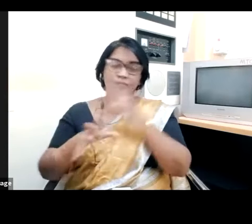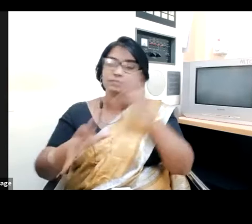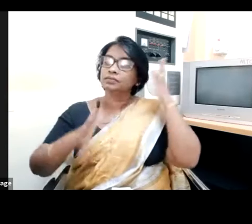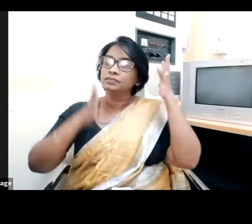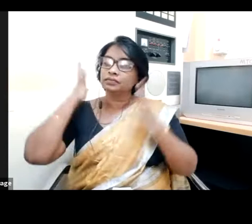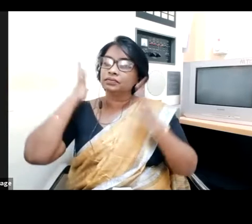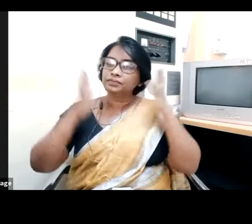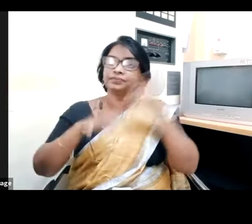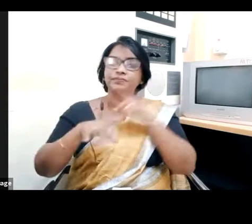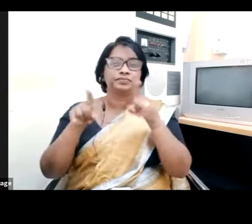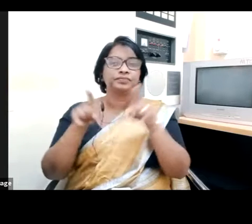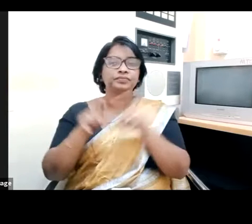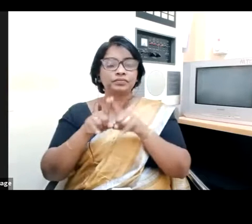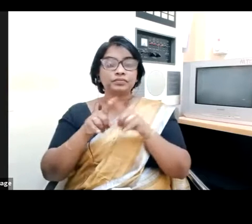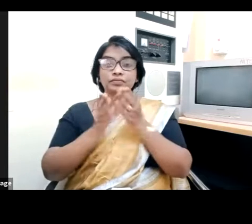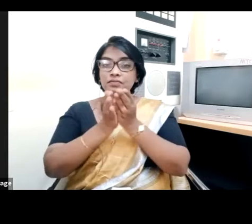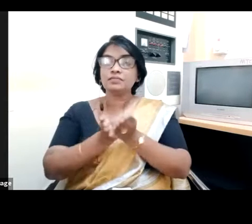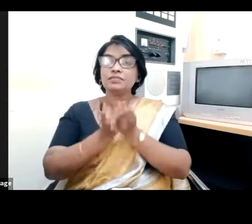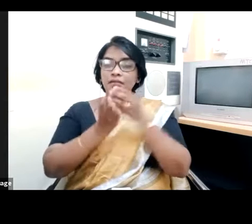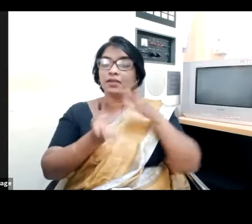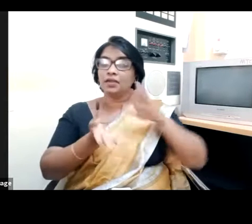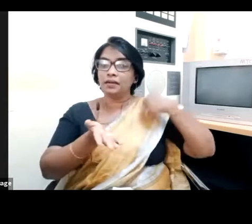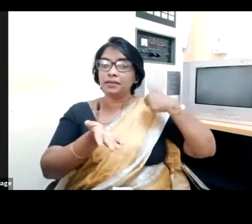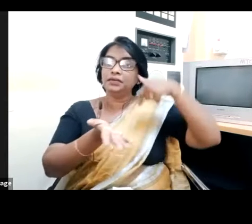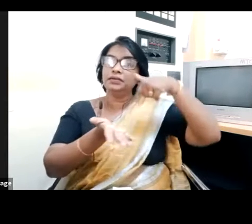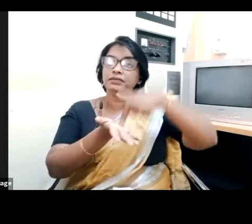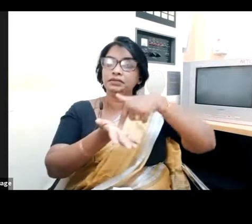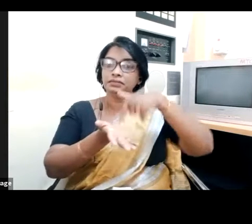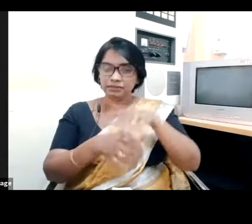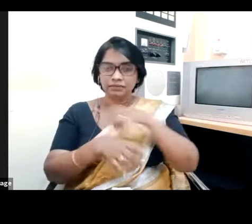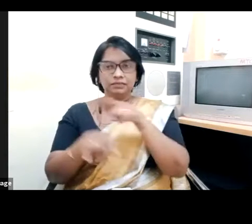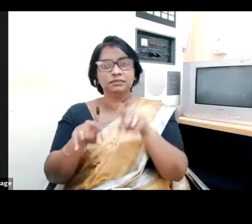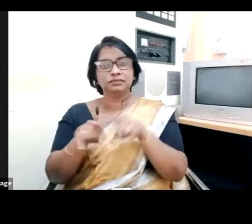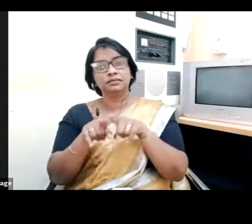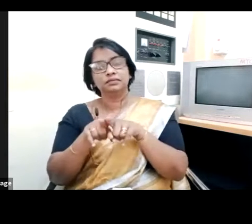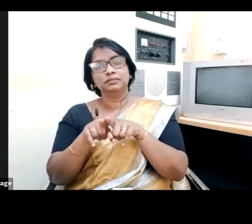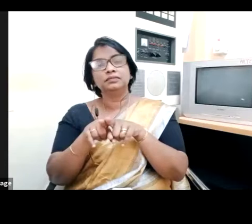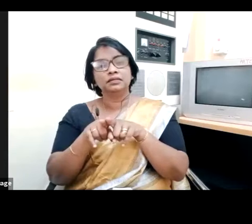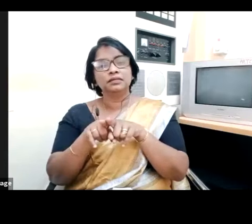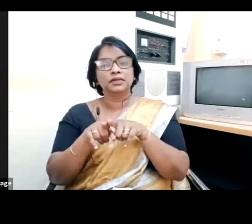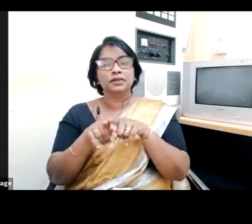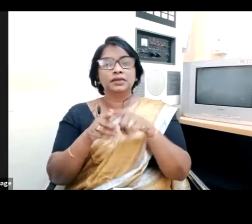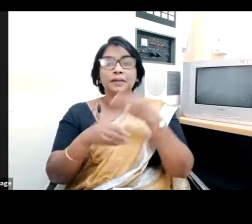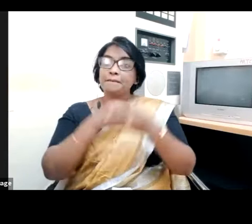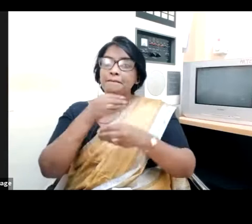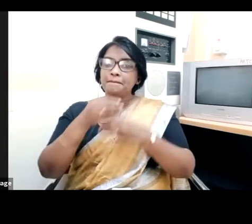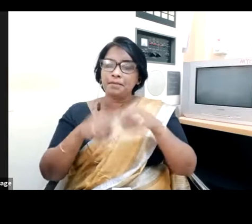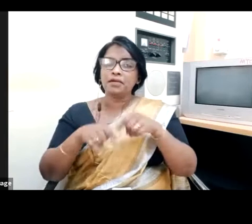much carbon they must remove from their productive processes to align with the goals of the Paris Climate Agreement.